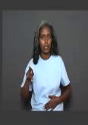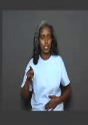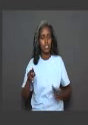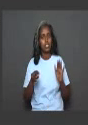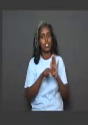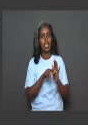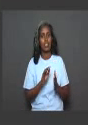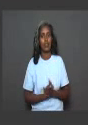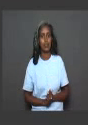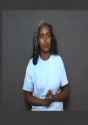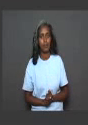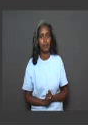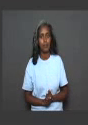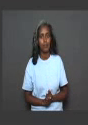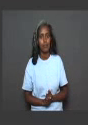negative.